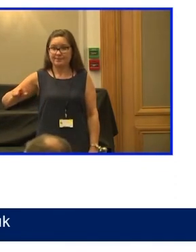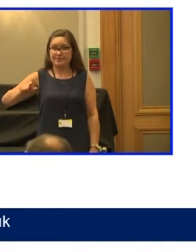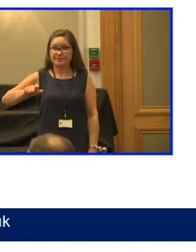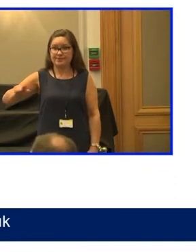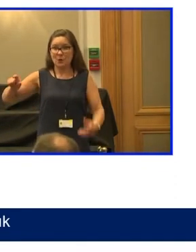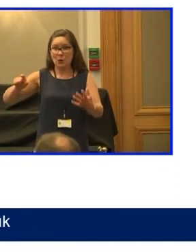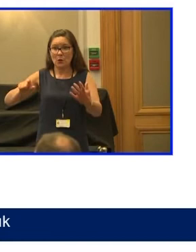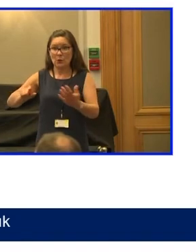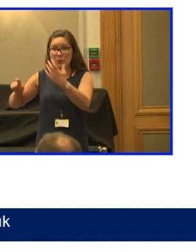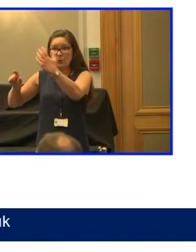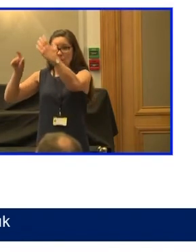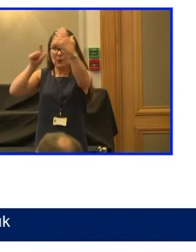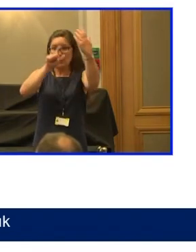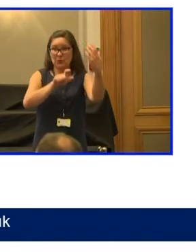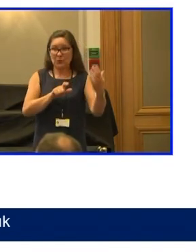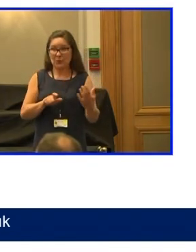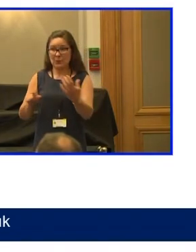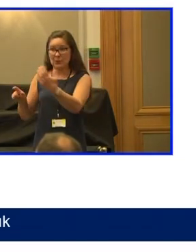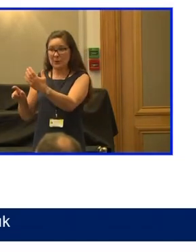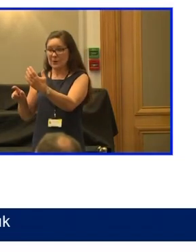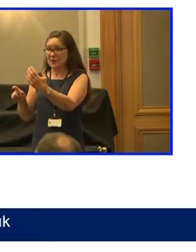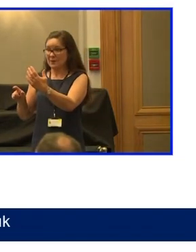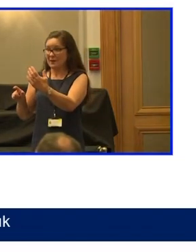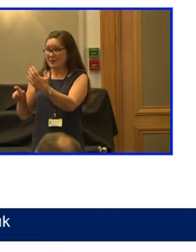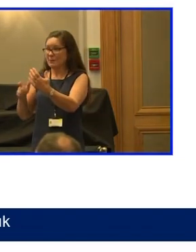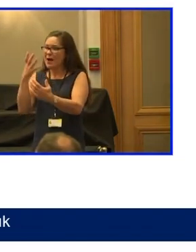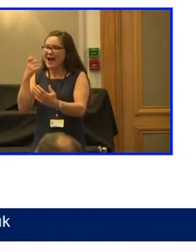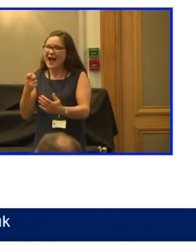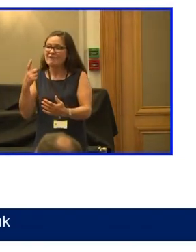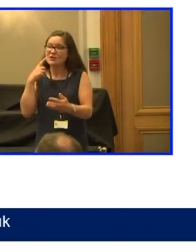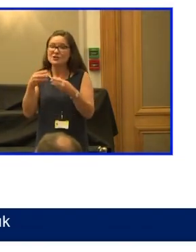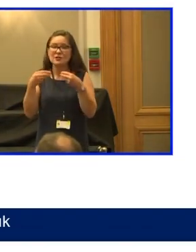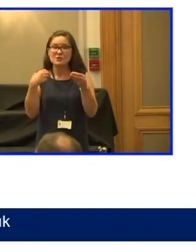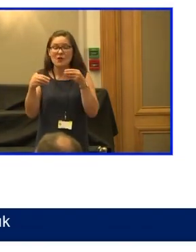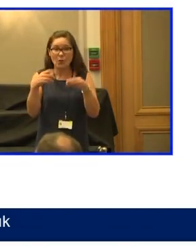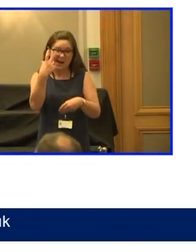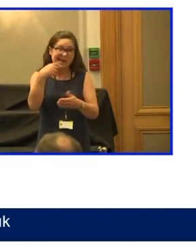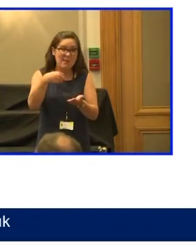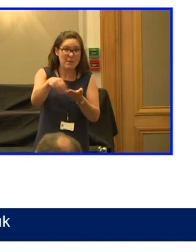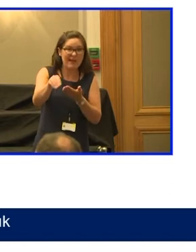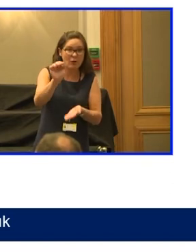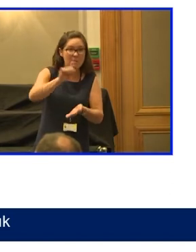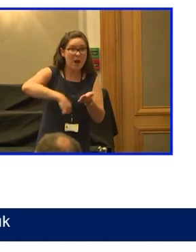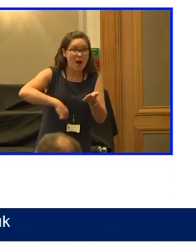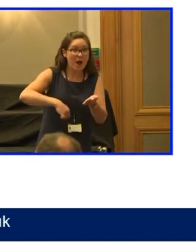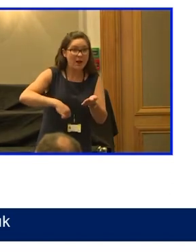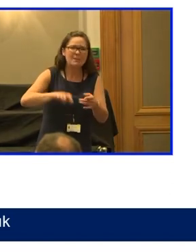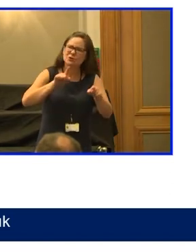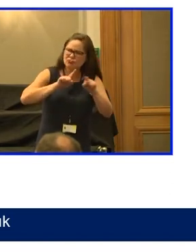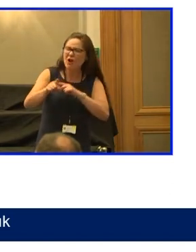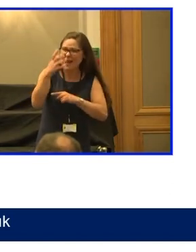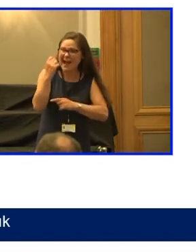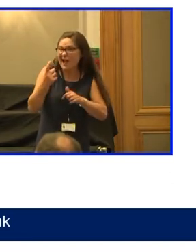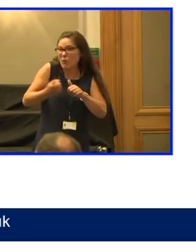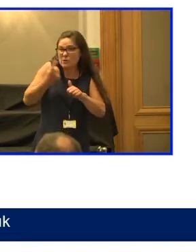magnification follows the mouse. Again, there are software solutions on the market you can pay for, but I think try the built in stuff.